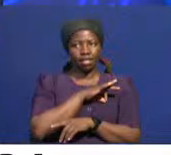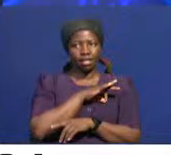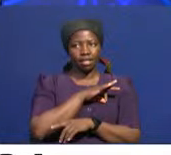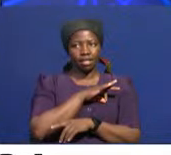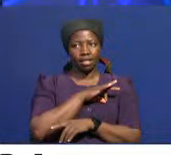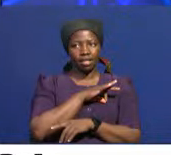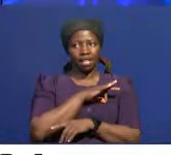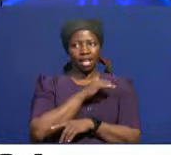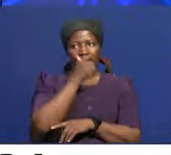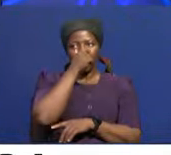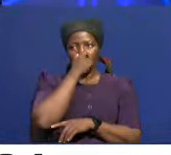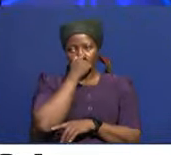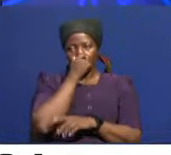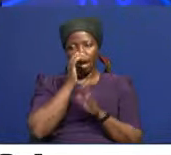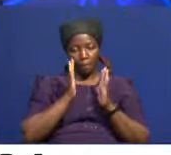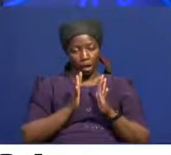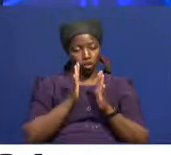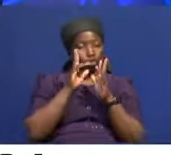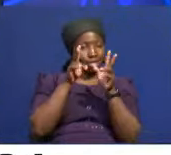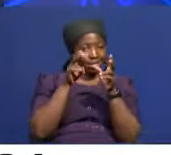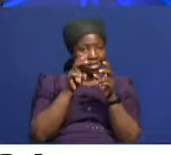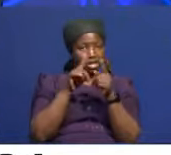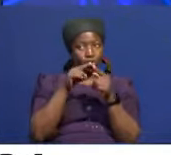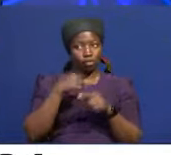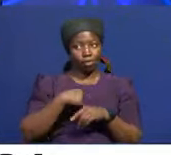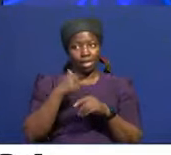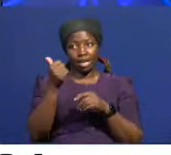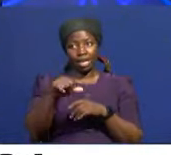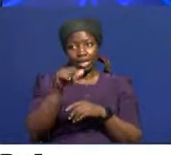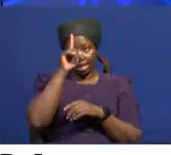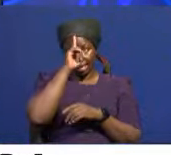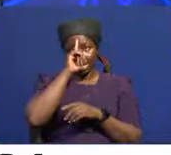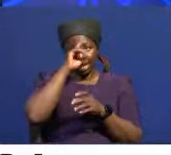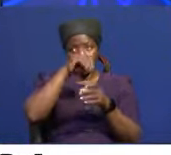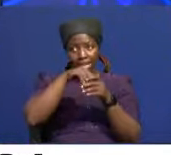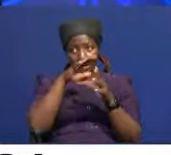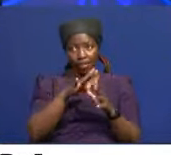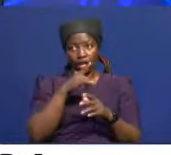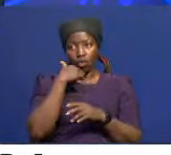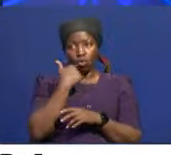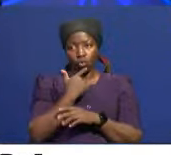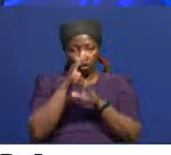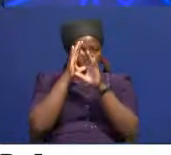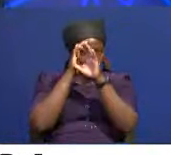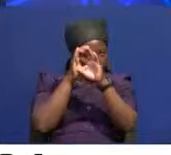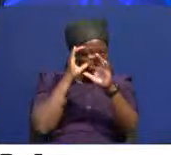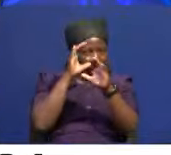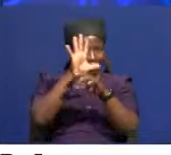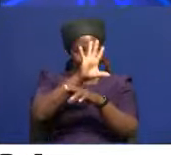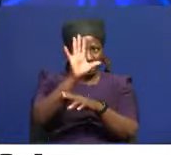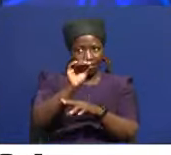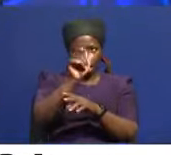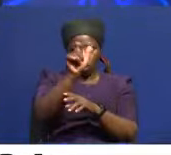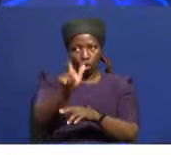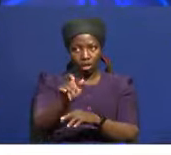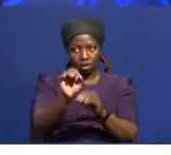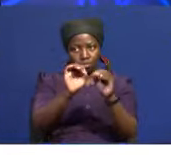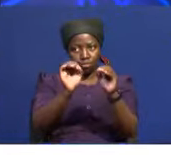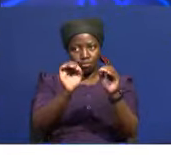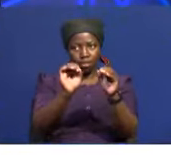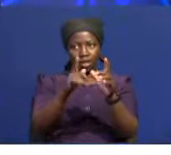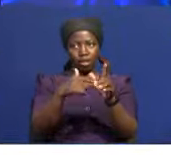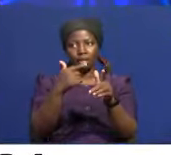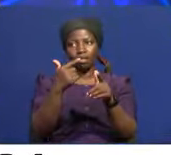I wish somebody was listening to me. Any serious investor who does not have his focus in the African continent